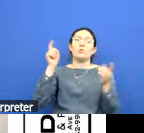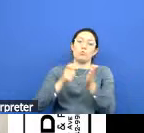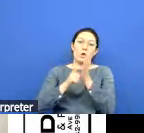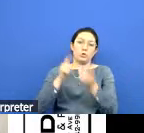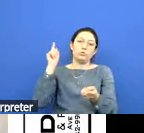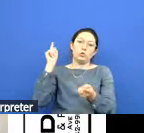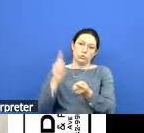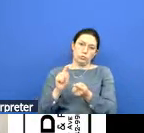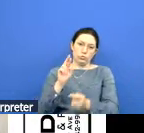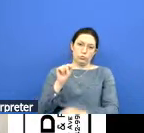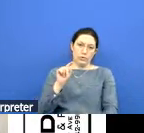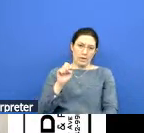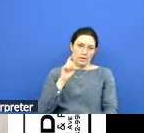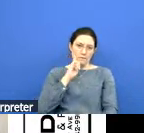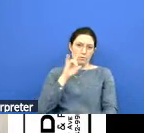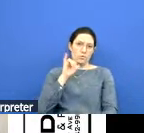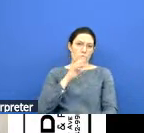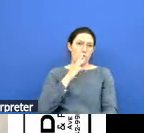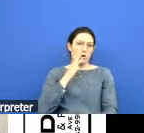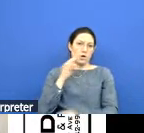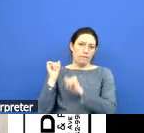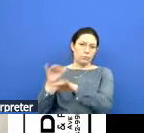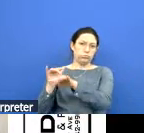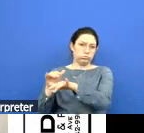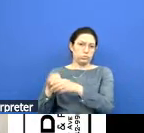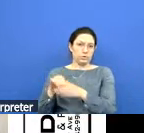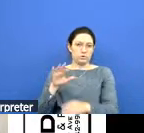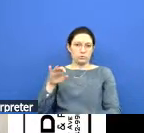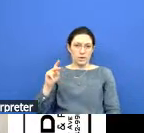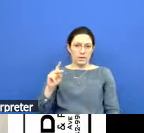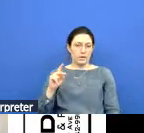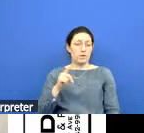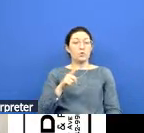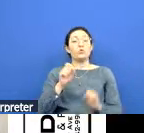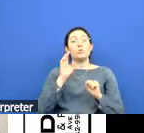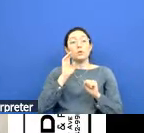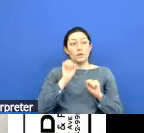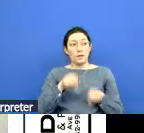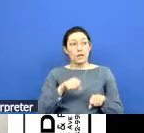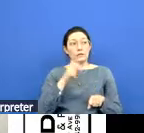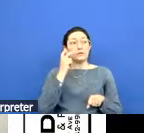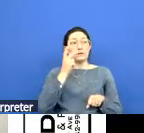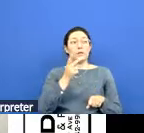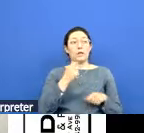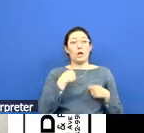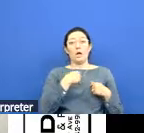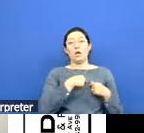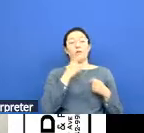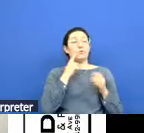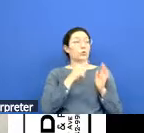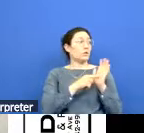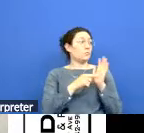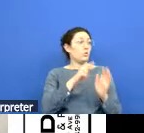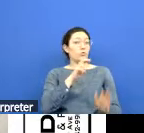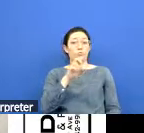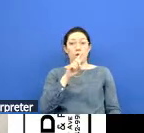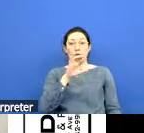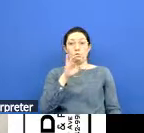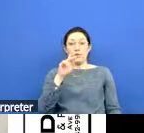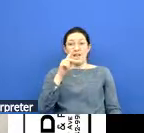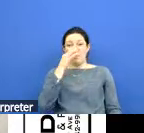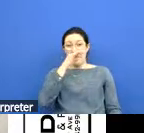at which they get into the creeks. And so, you can see some development for us. It's Red Creek right here. And especially where